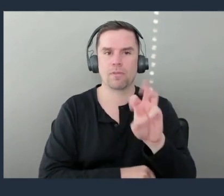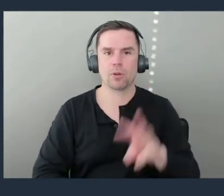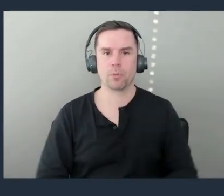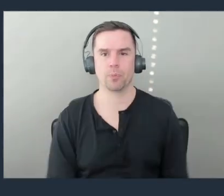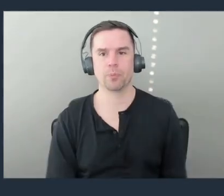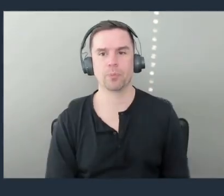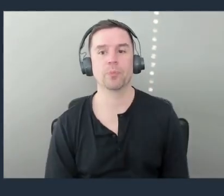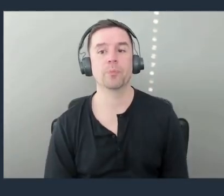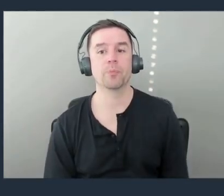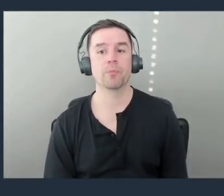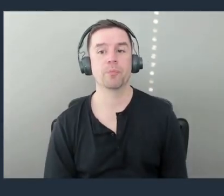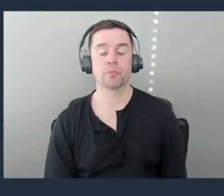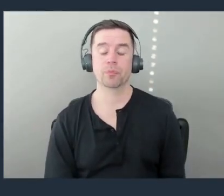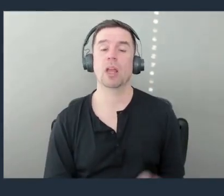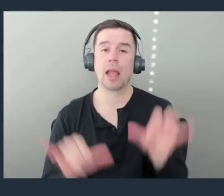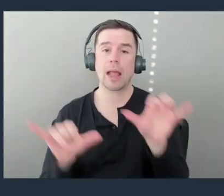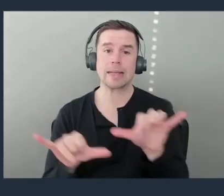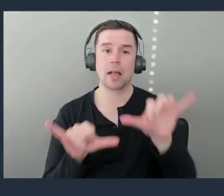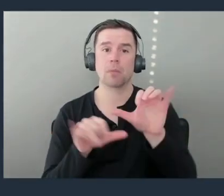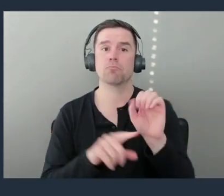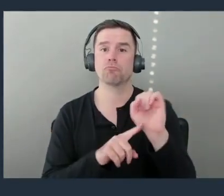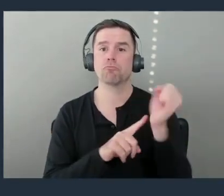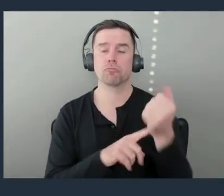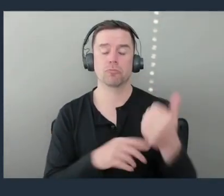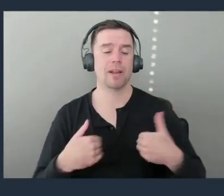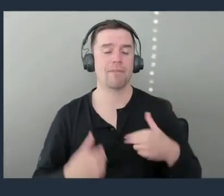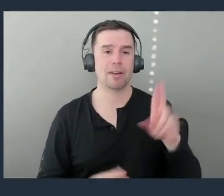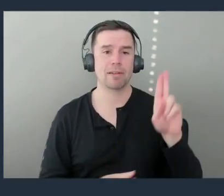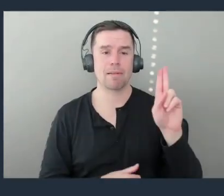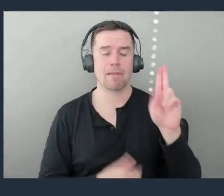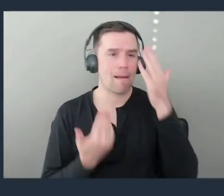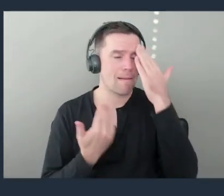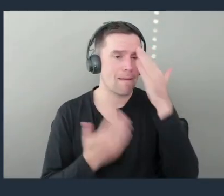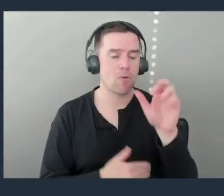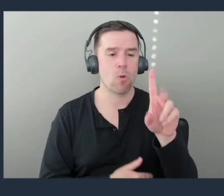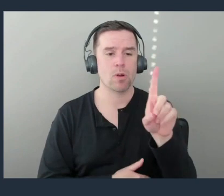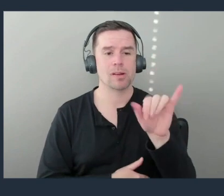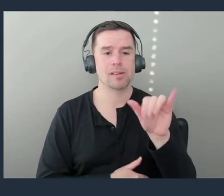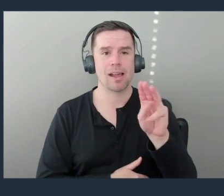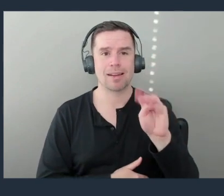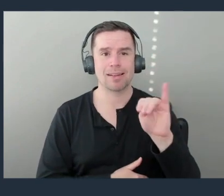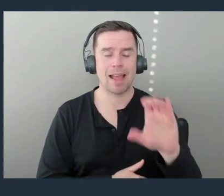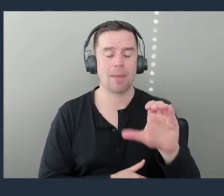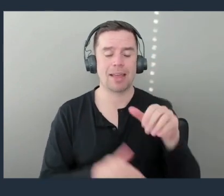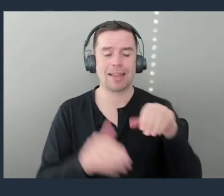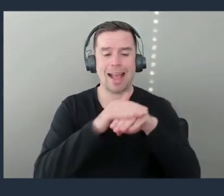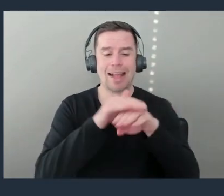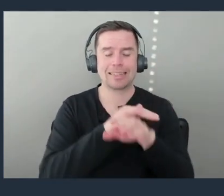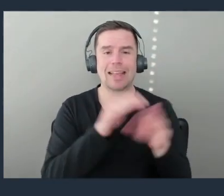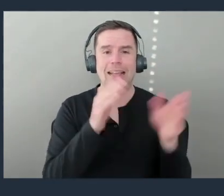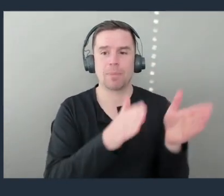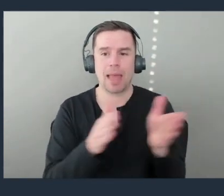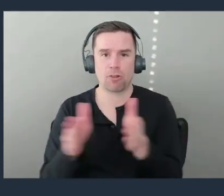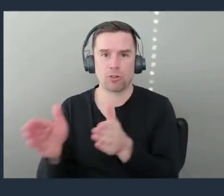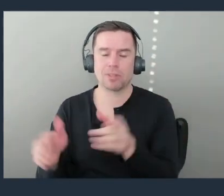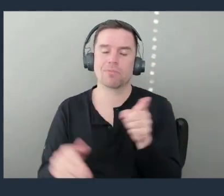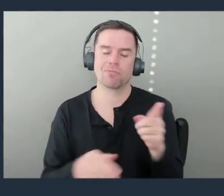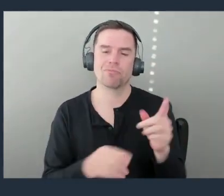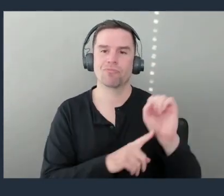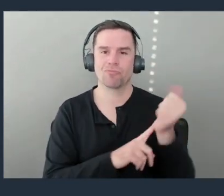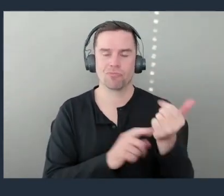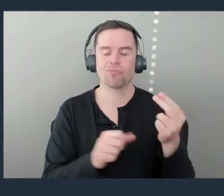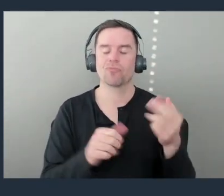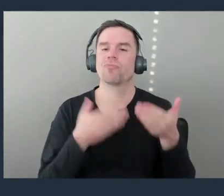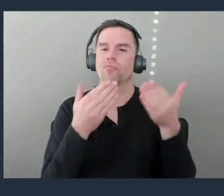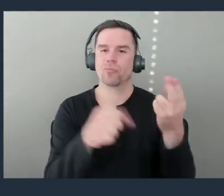A common scenario is having unknown or dynamic access patterns. In these cases, we recommend using the S3 Intelligent